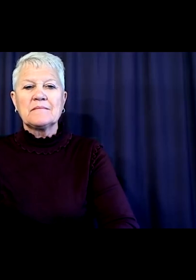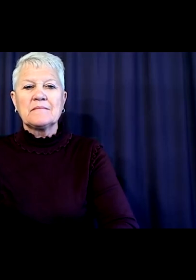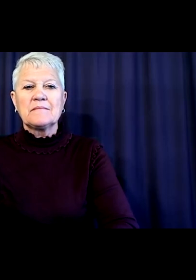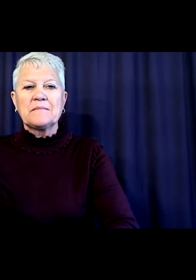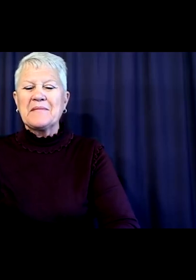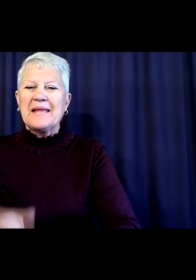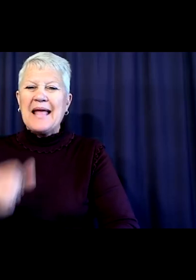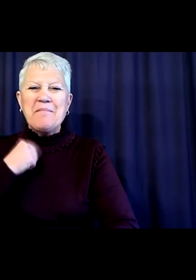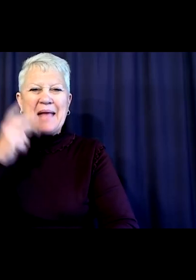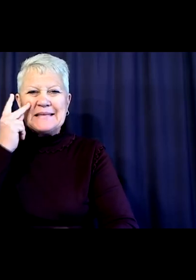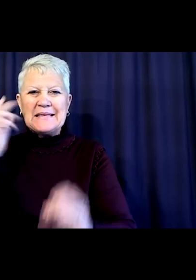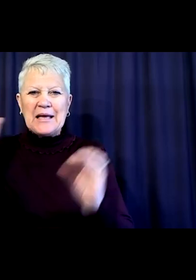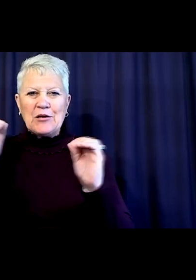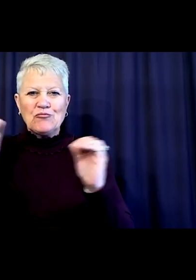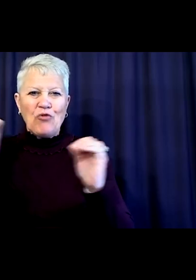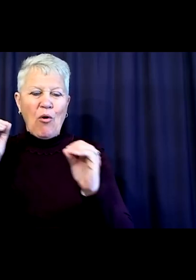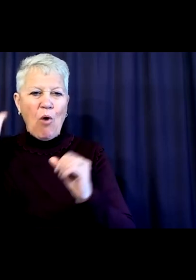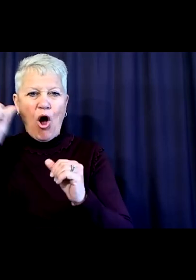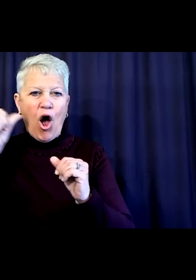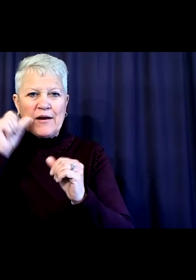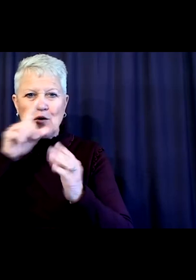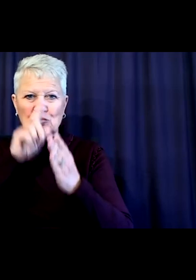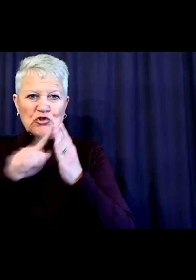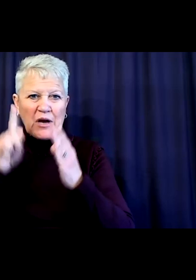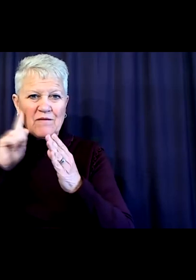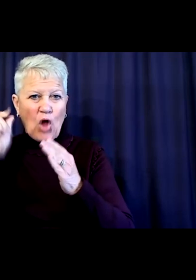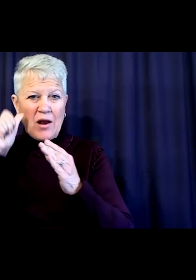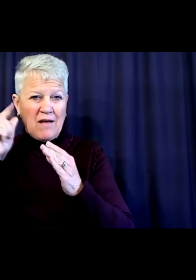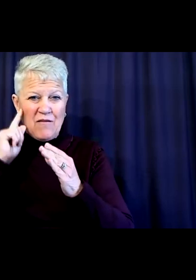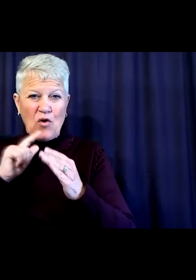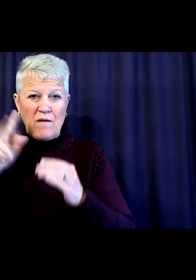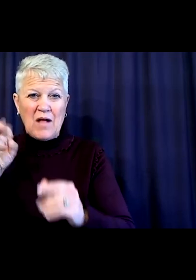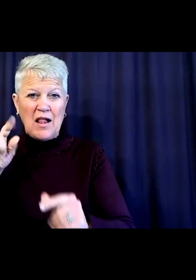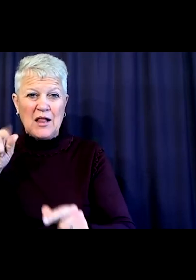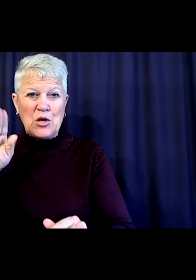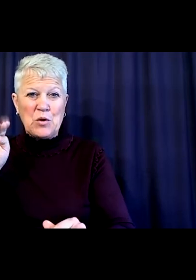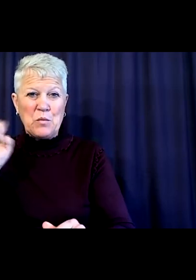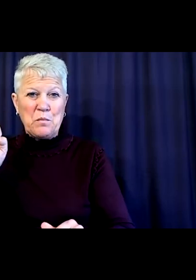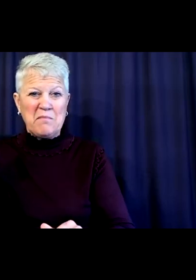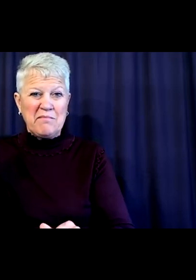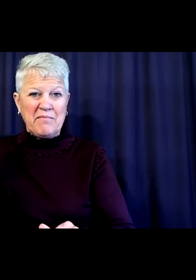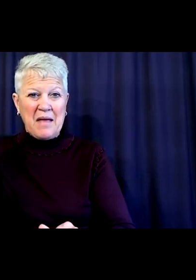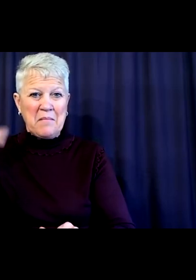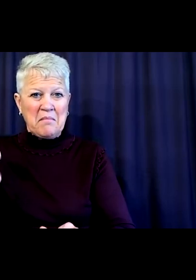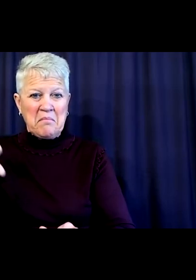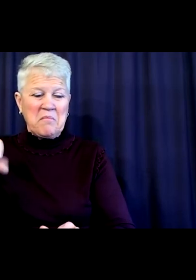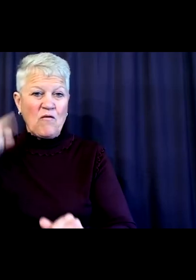I don't see anything for to check for the box for volume or to have